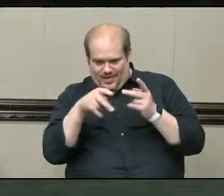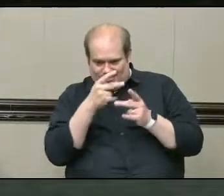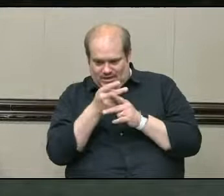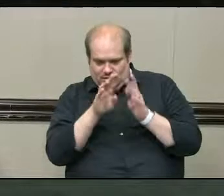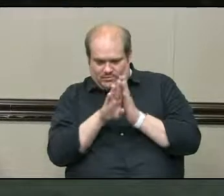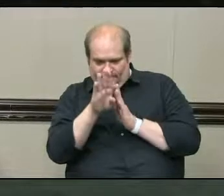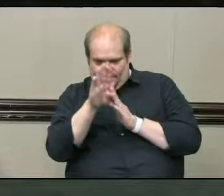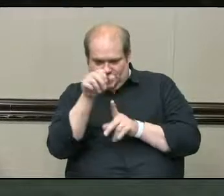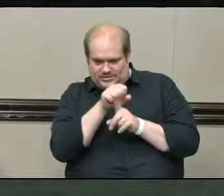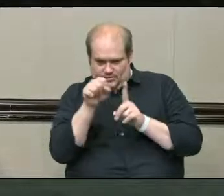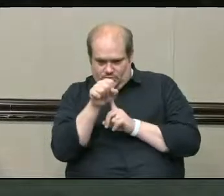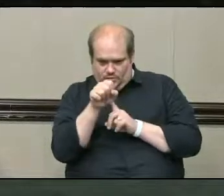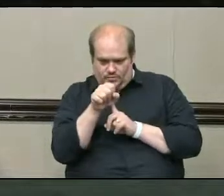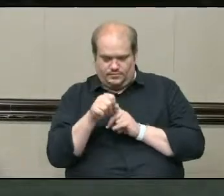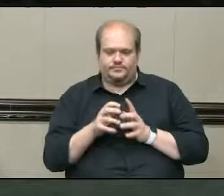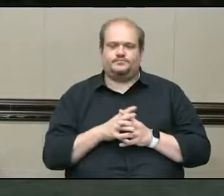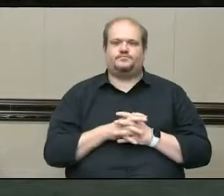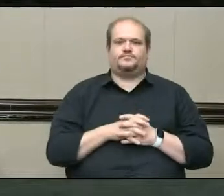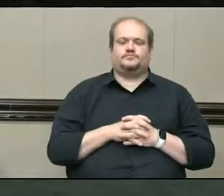of scenario.